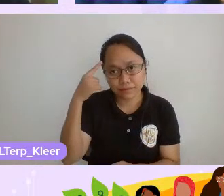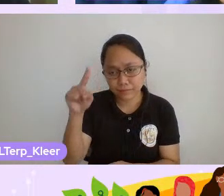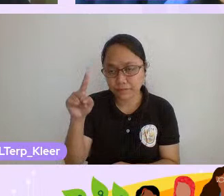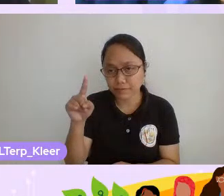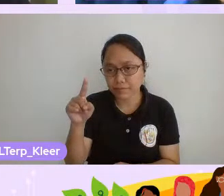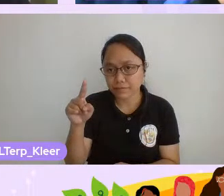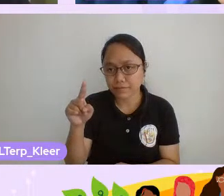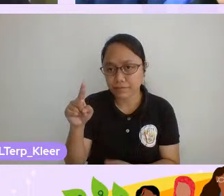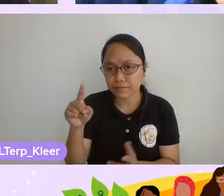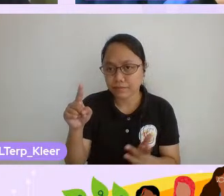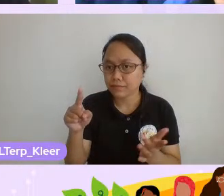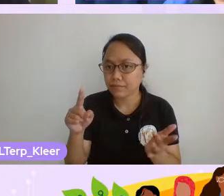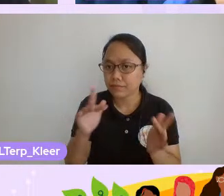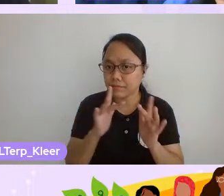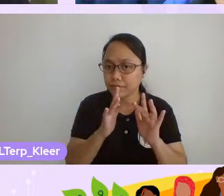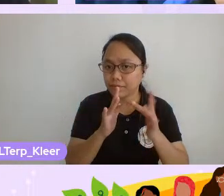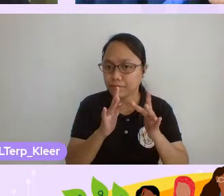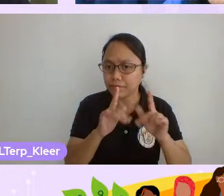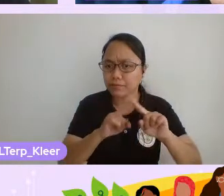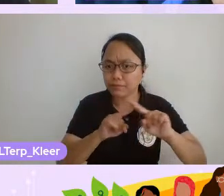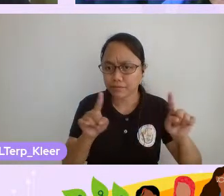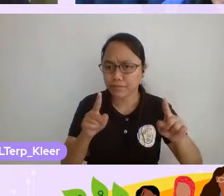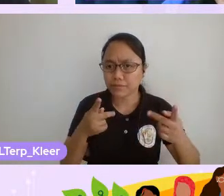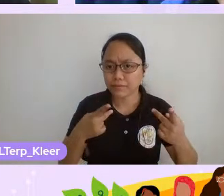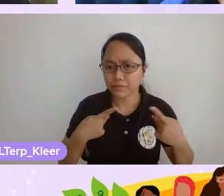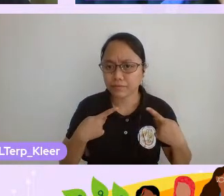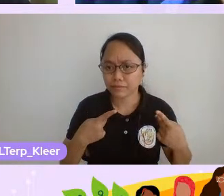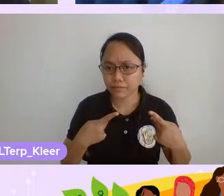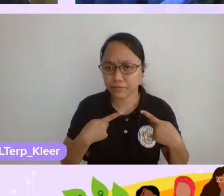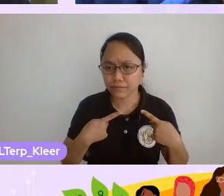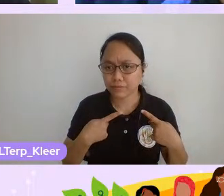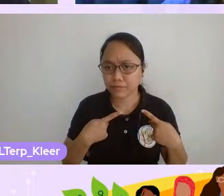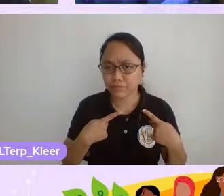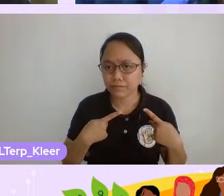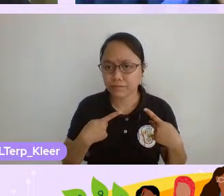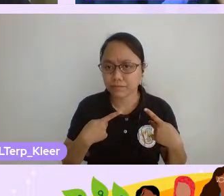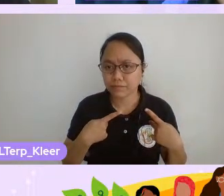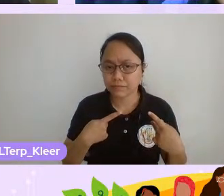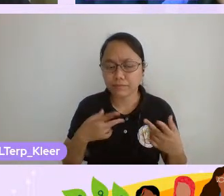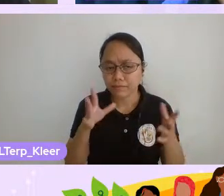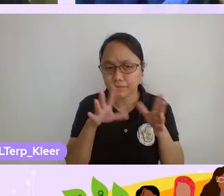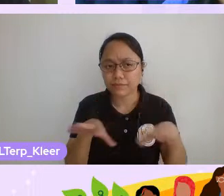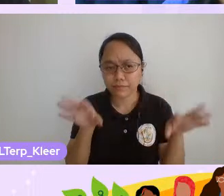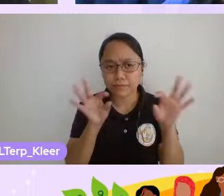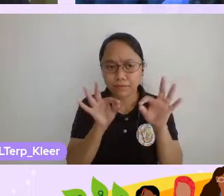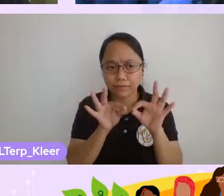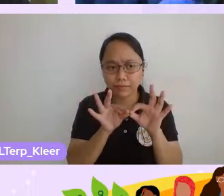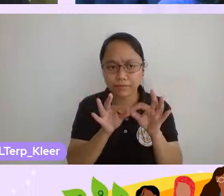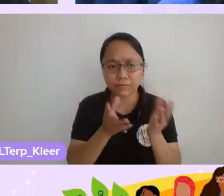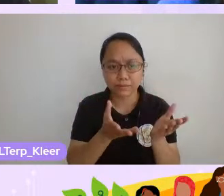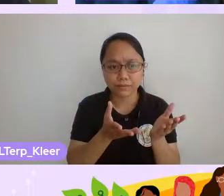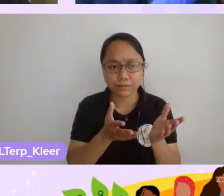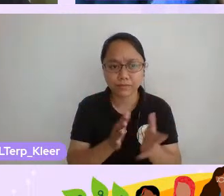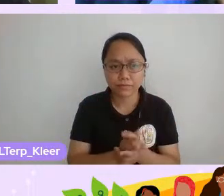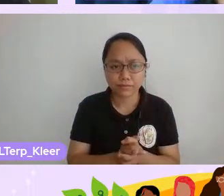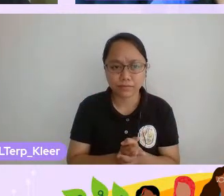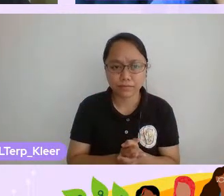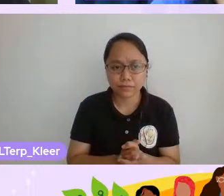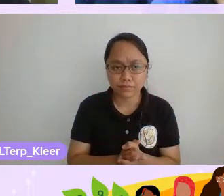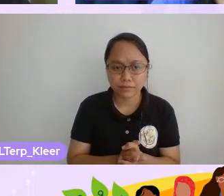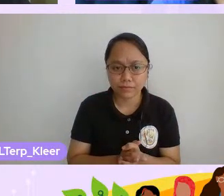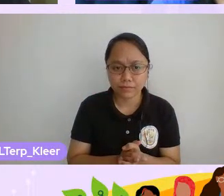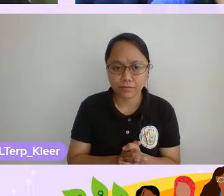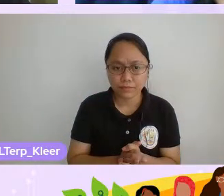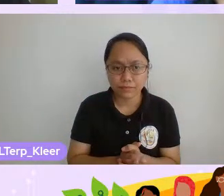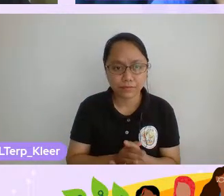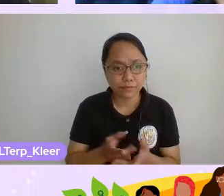wala po. Pero we will look into that, especially po if this is TVET relevant. Ganyan po. Thank you po, Ms. Jax. But with Ms.